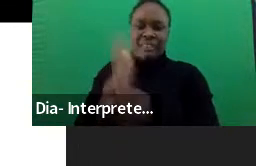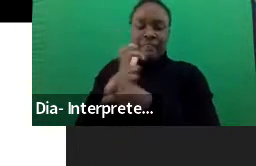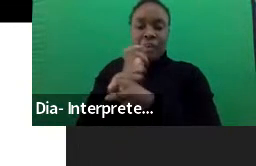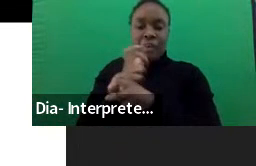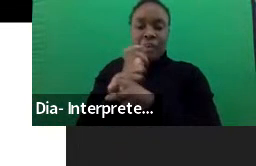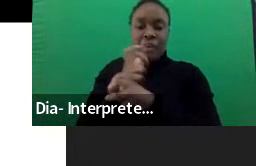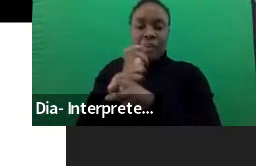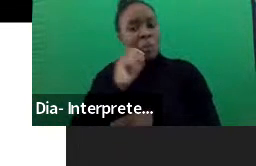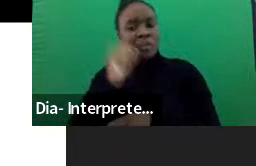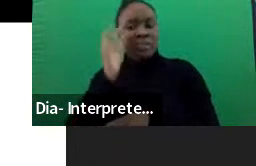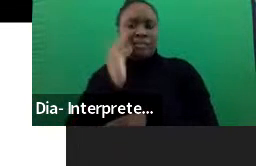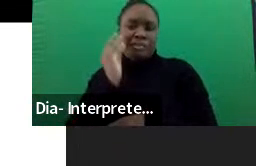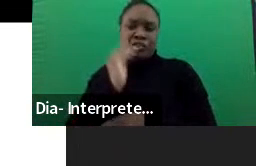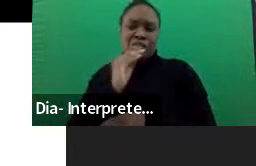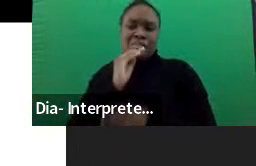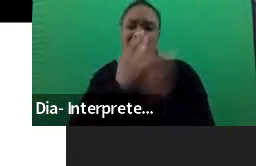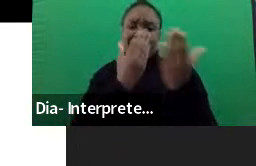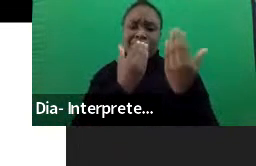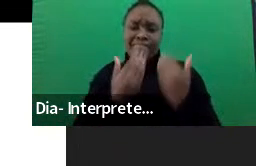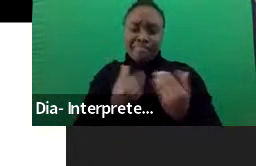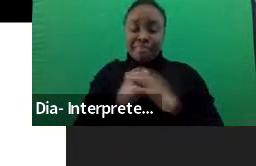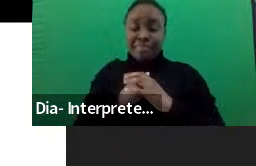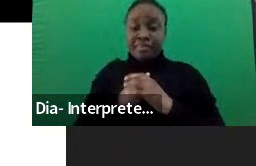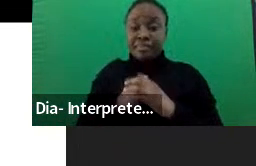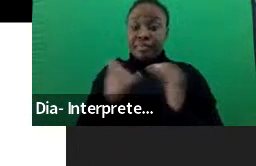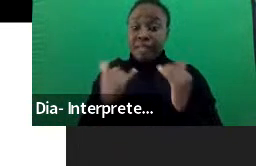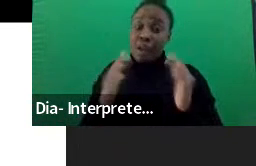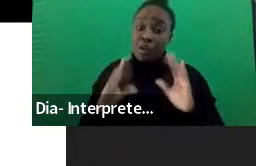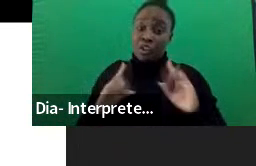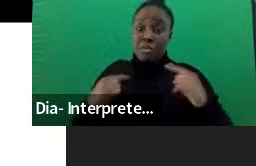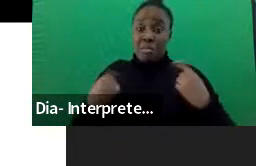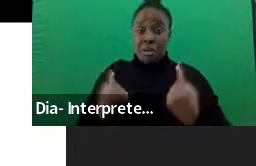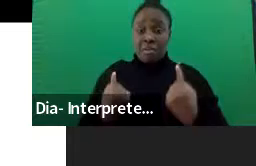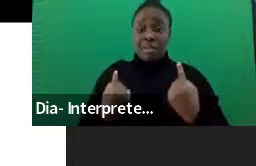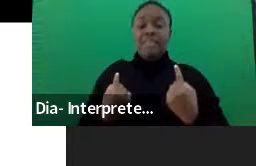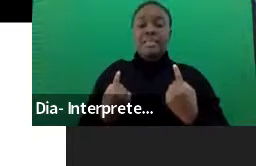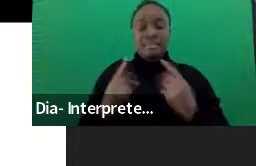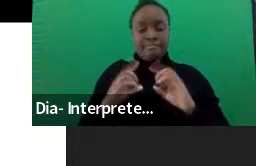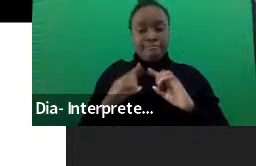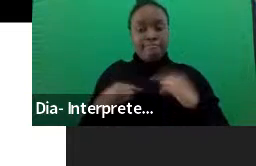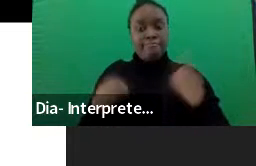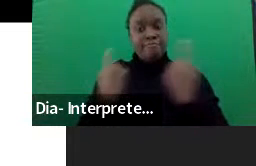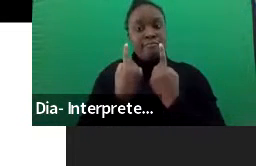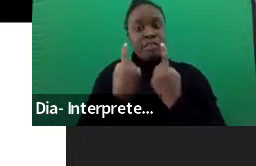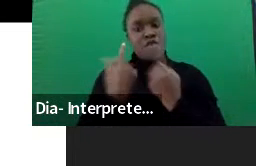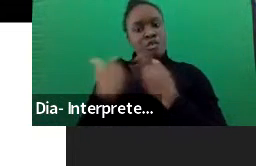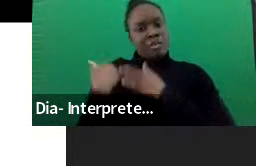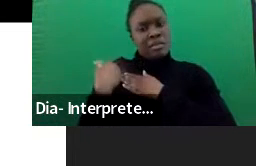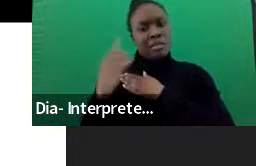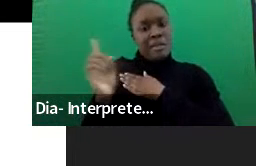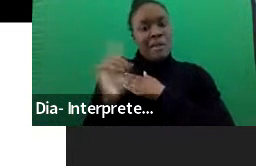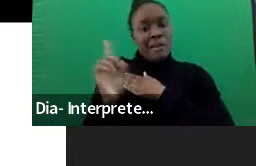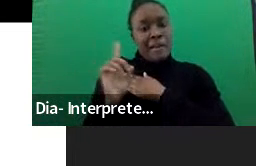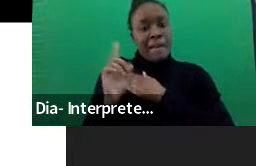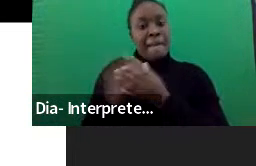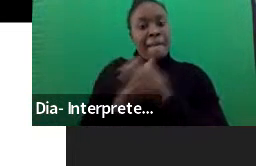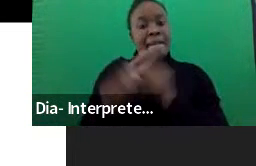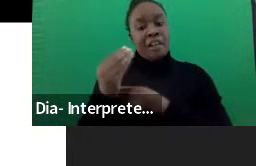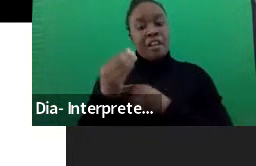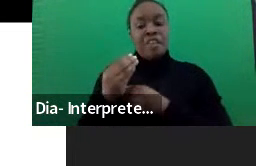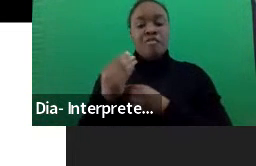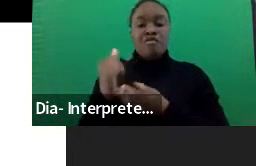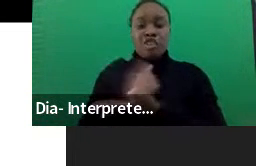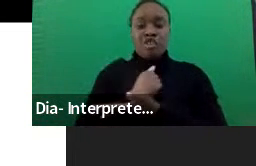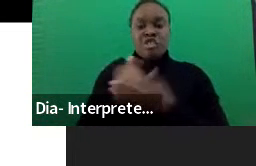We are also, as licensing and registration, responsible to administer a trader register that